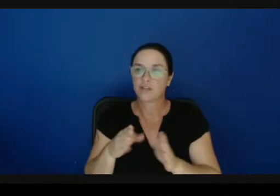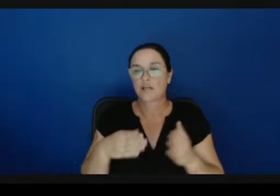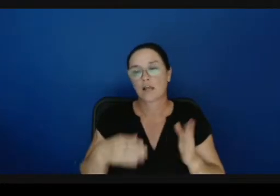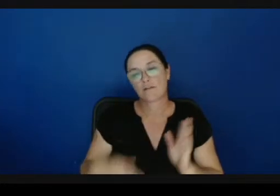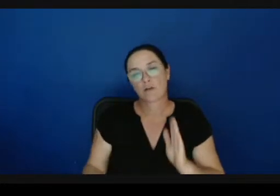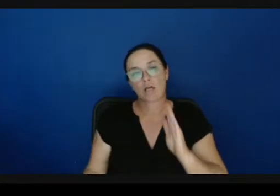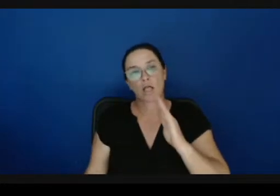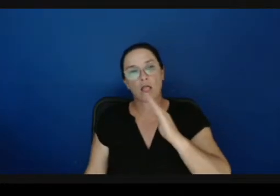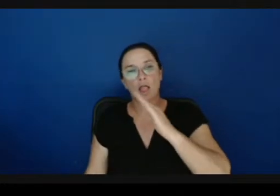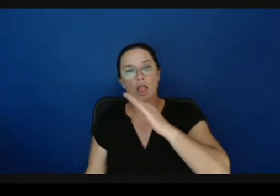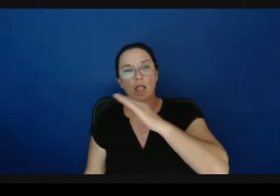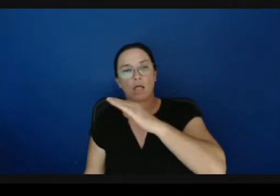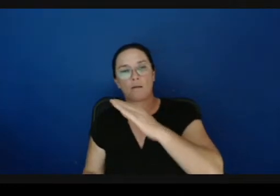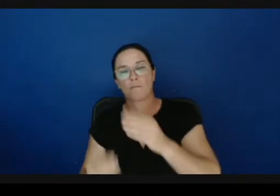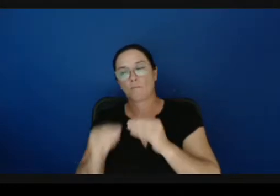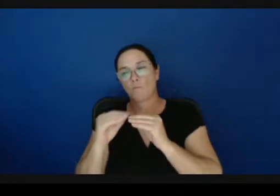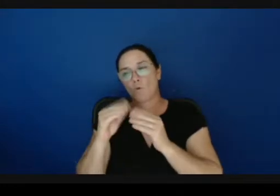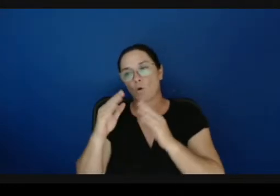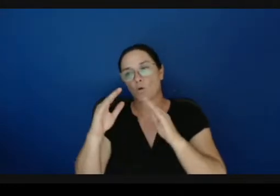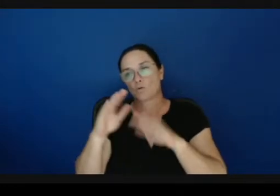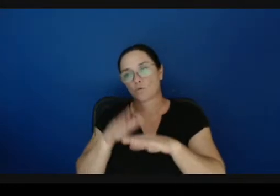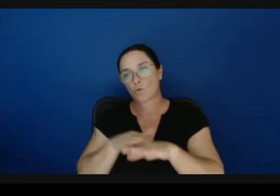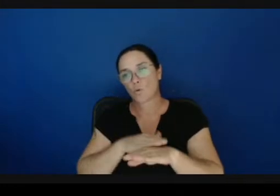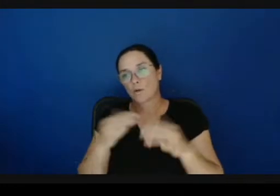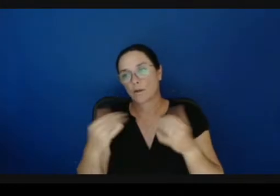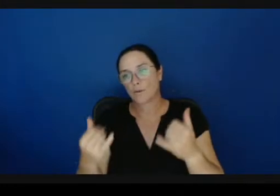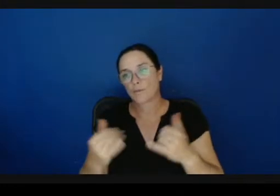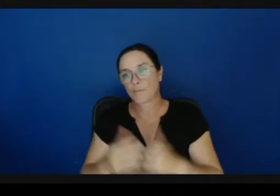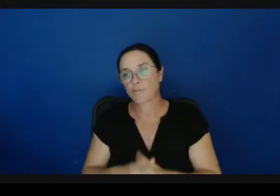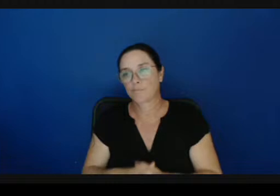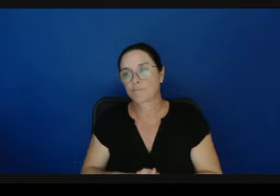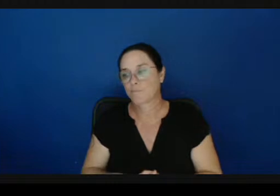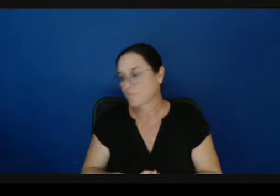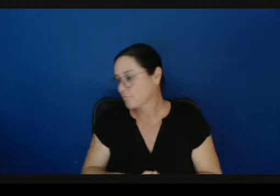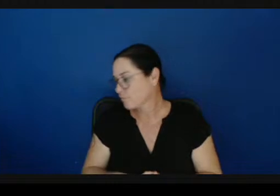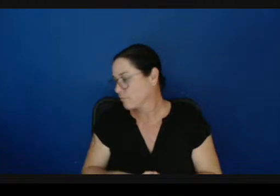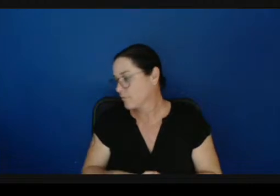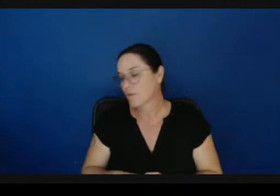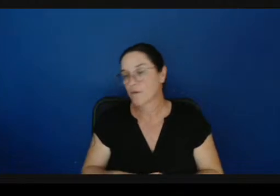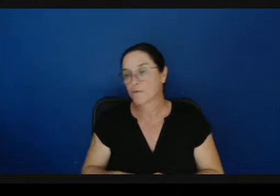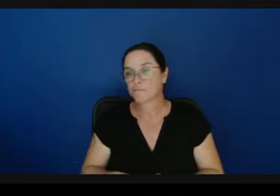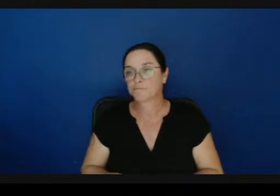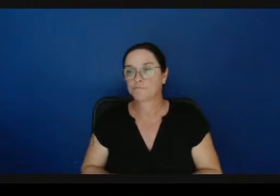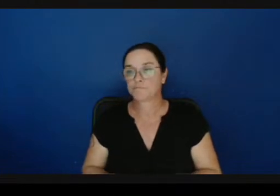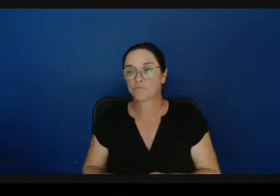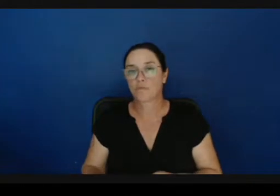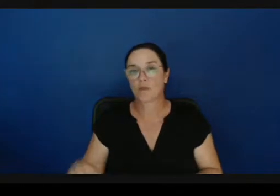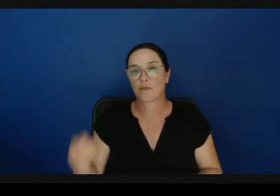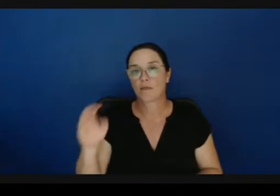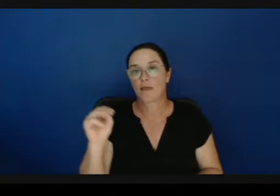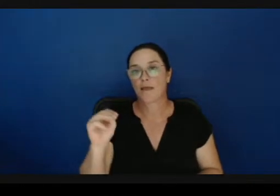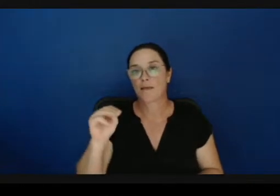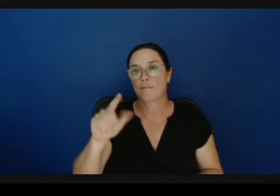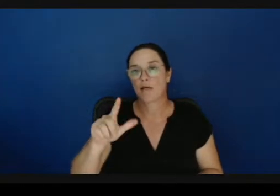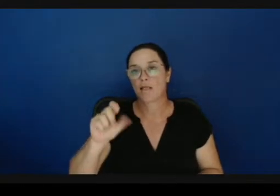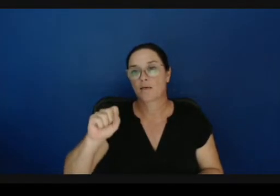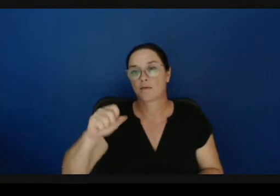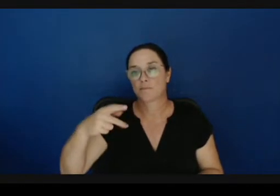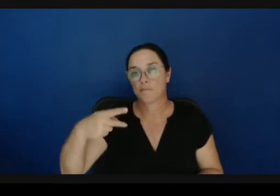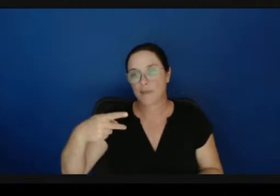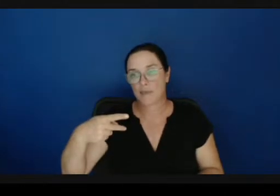turning over a little bit, right? An up component. And as before, the MLSP, which is the one USGS shows on their